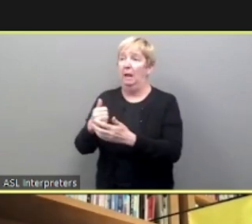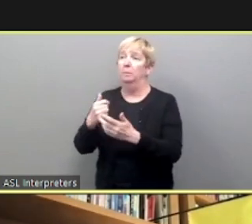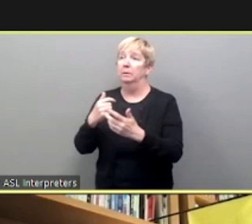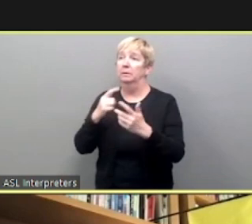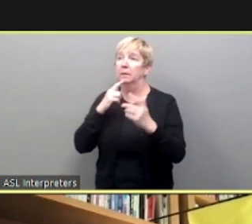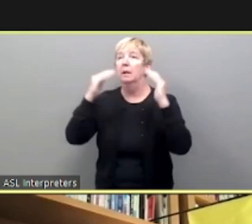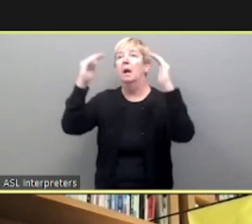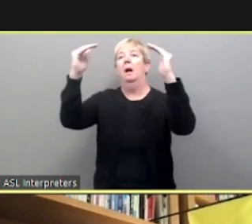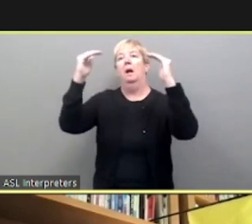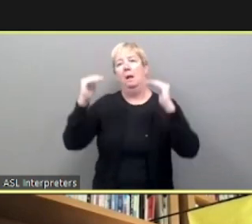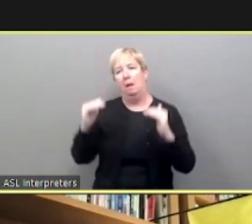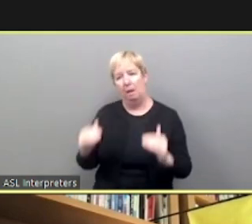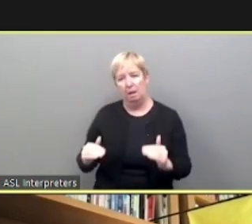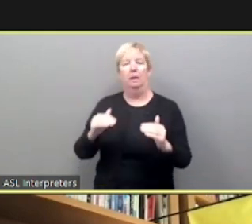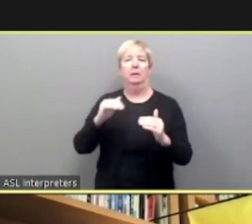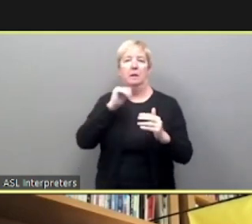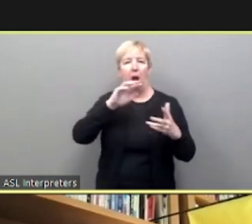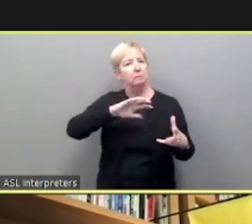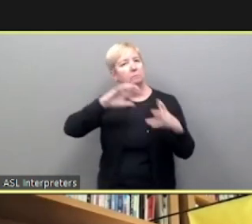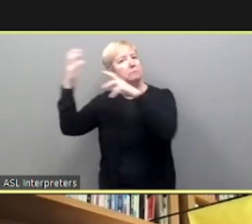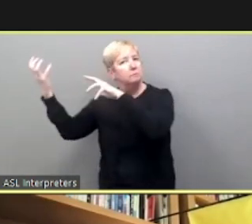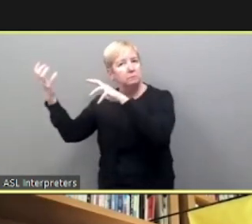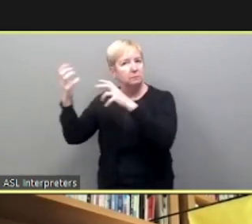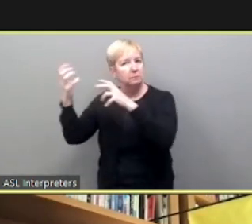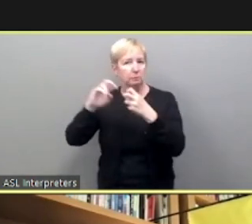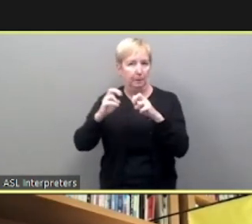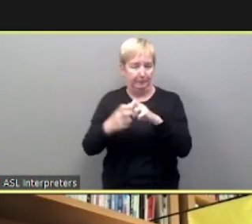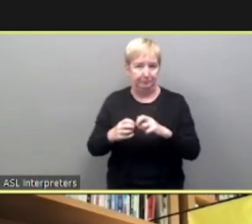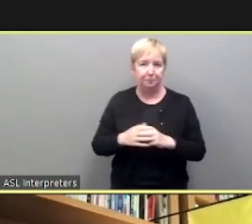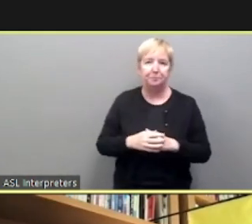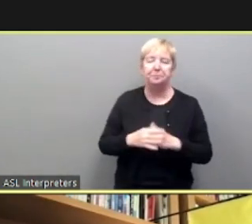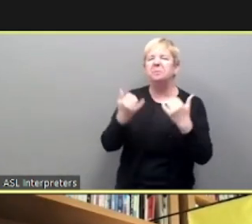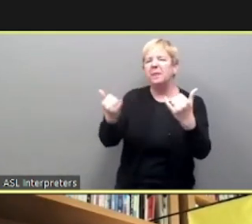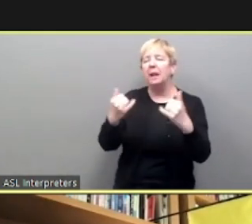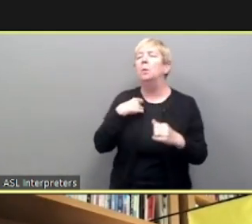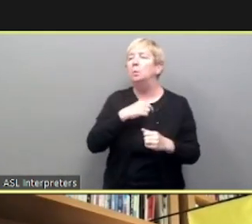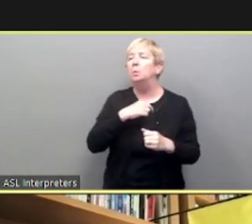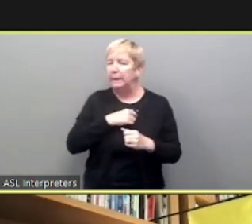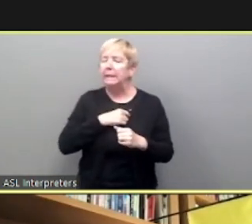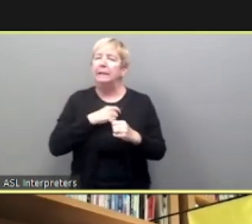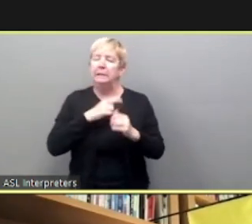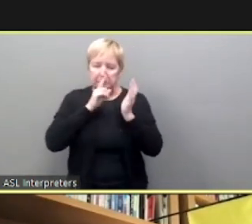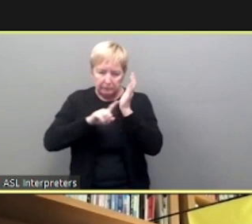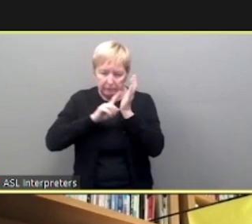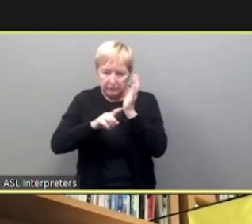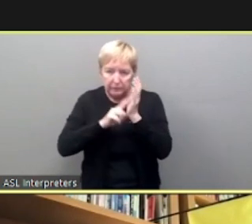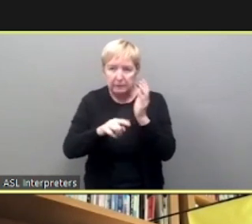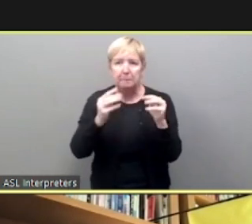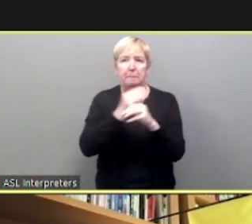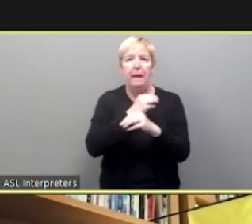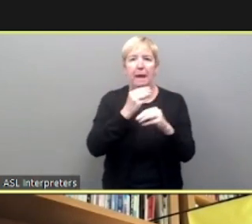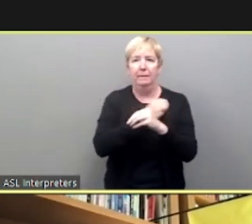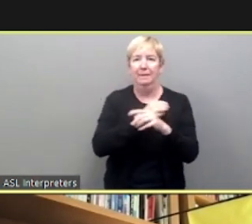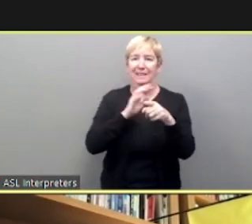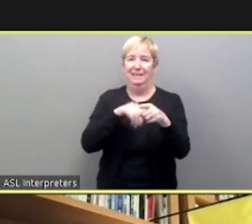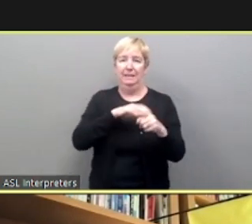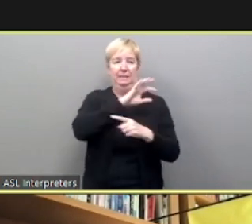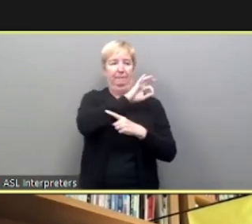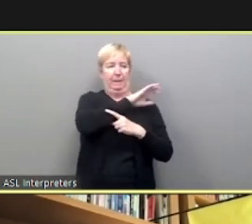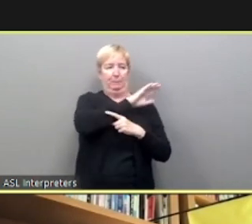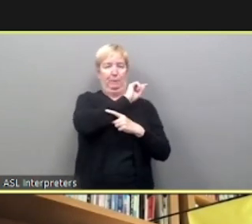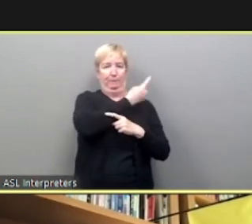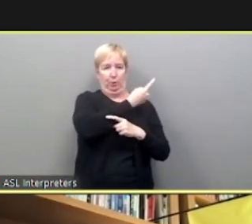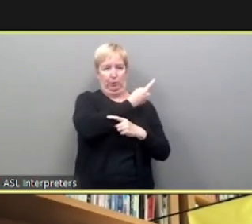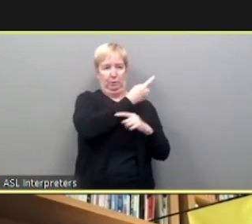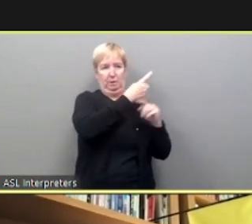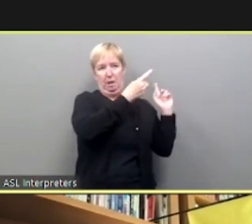in right now. Next slide. We went back and did some math. This now is from February 1st to October 11th. And